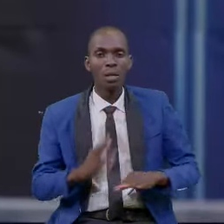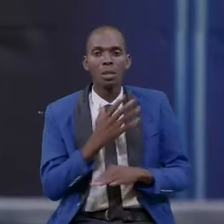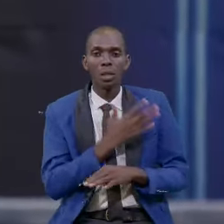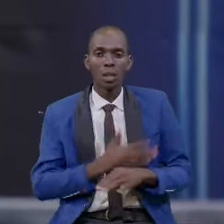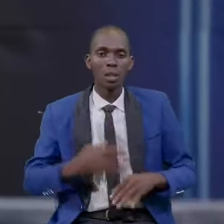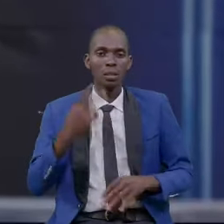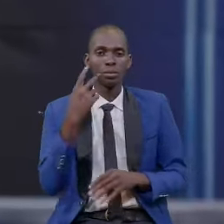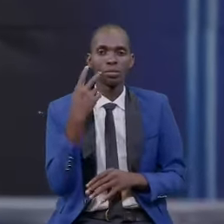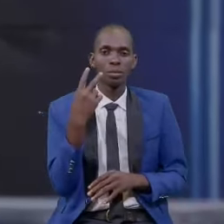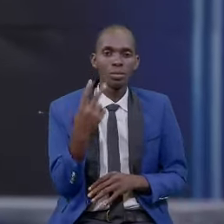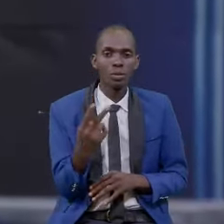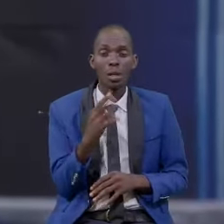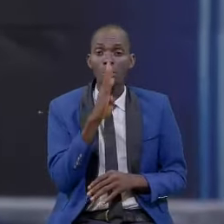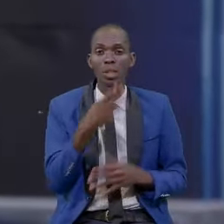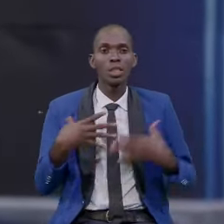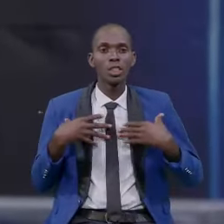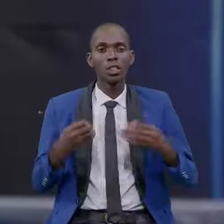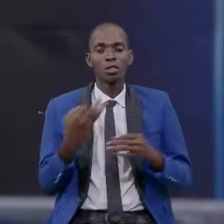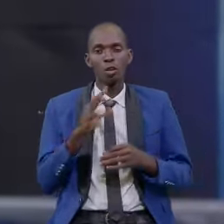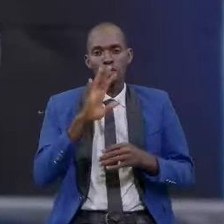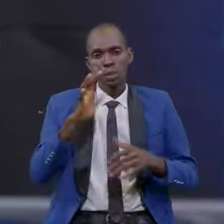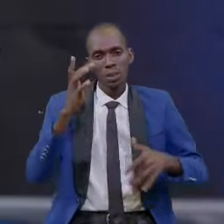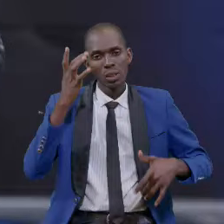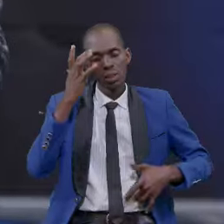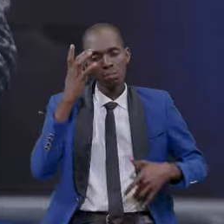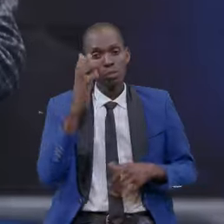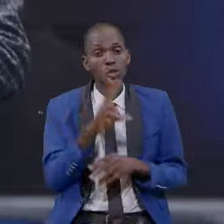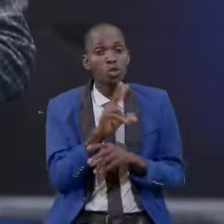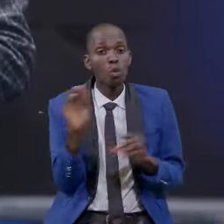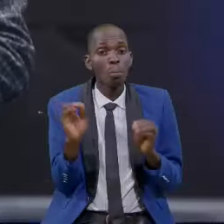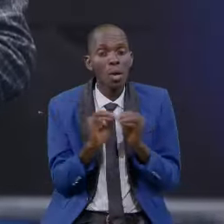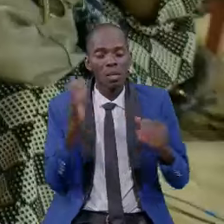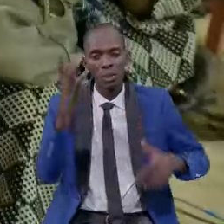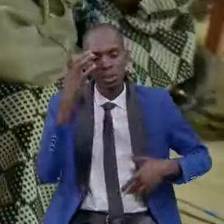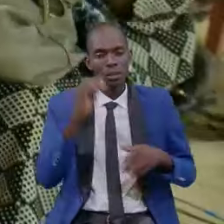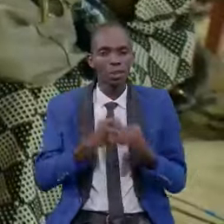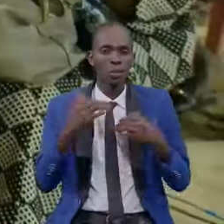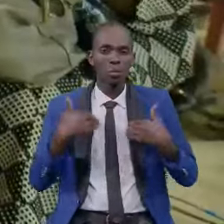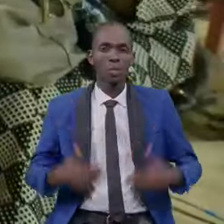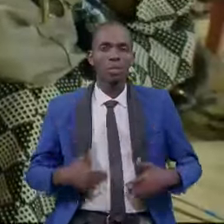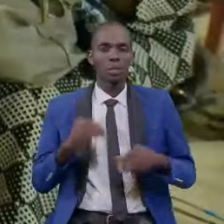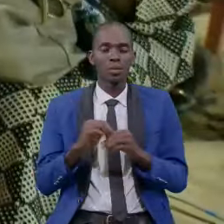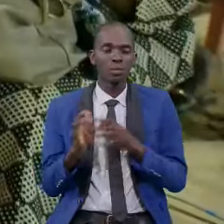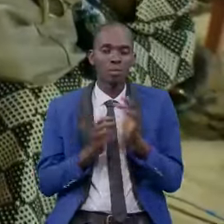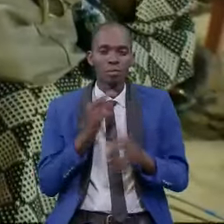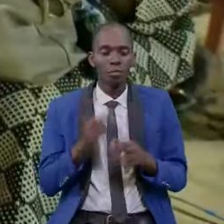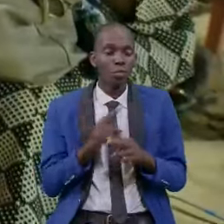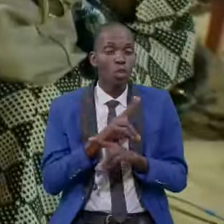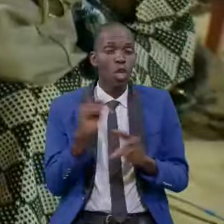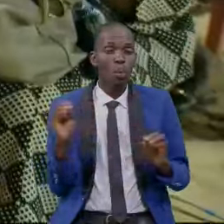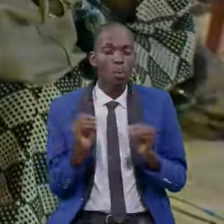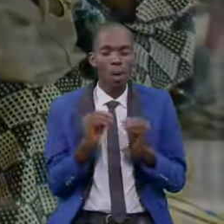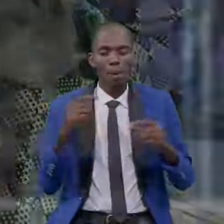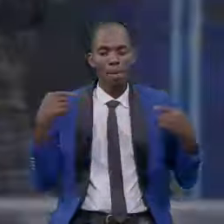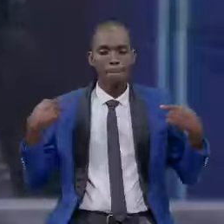whole of thy plague. No plague anymore. No pain anymore.